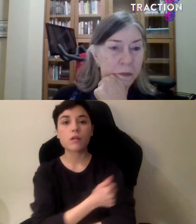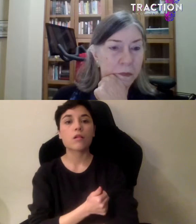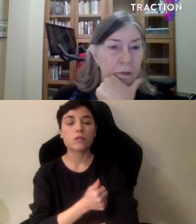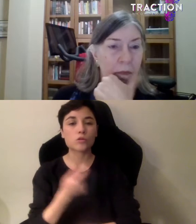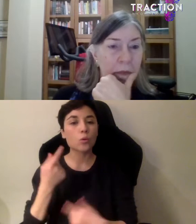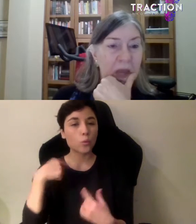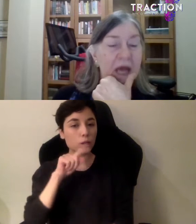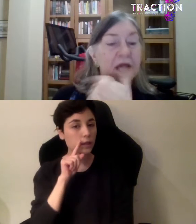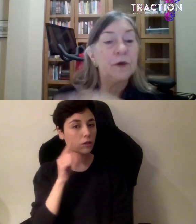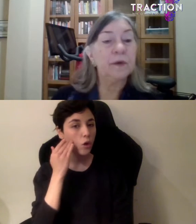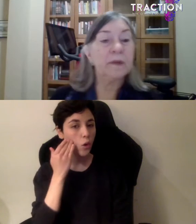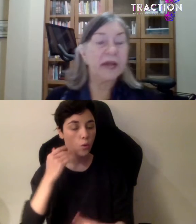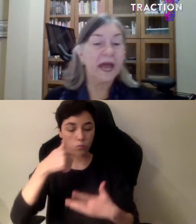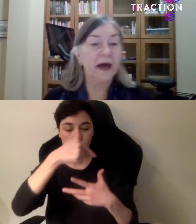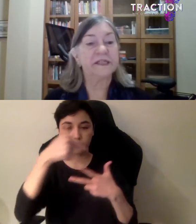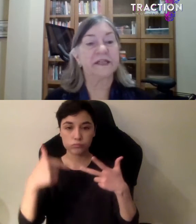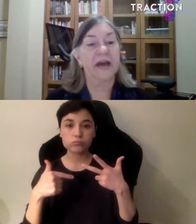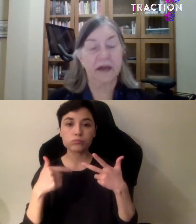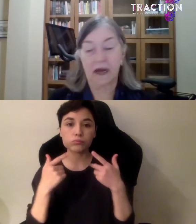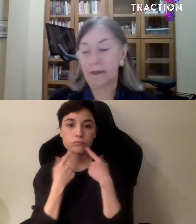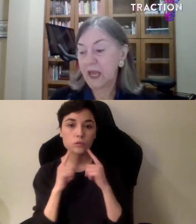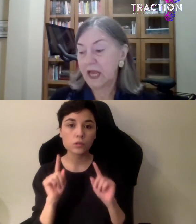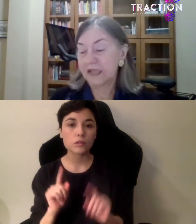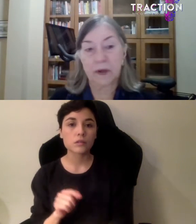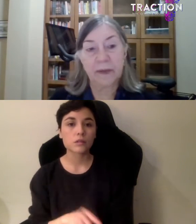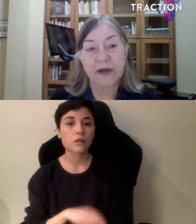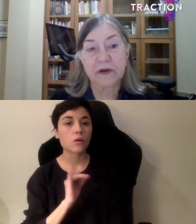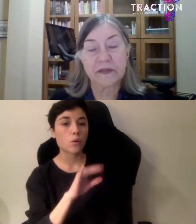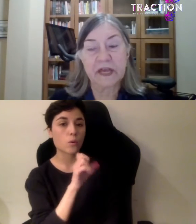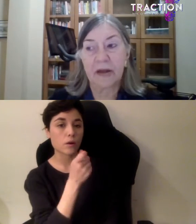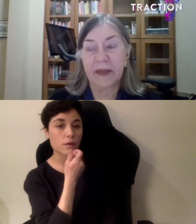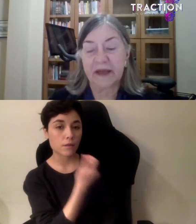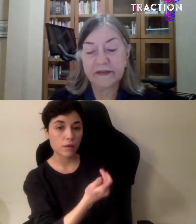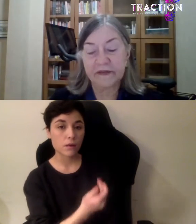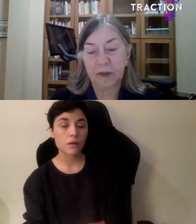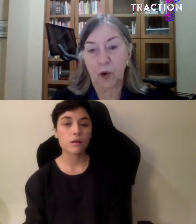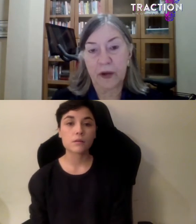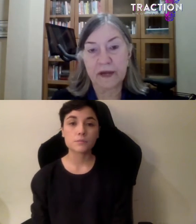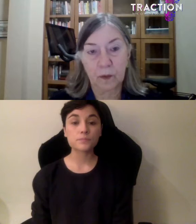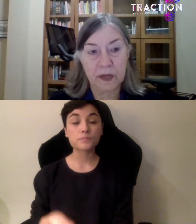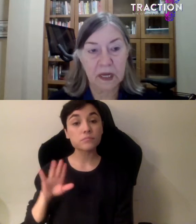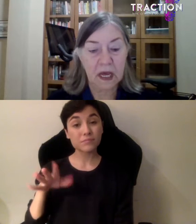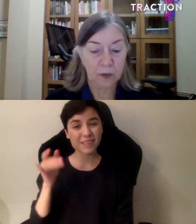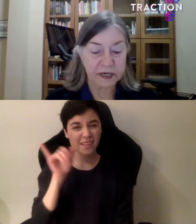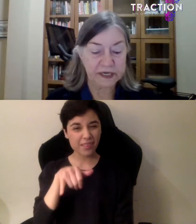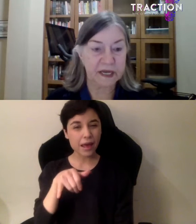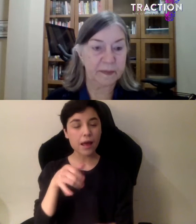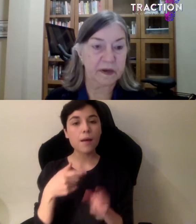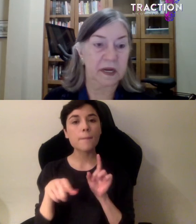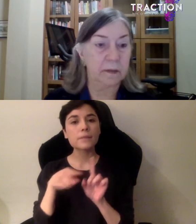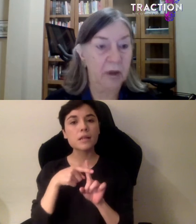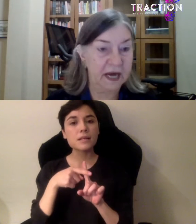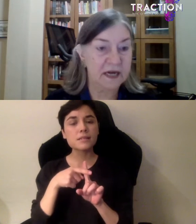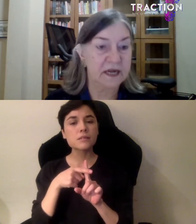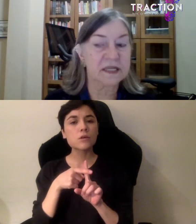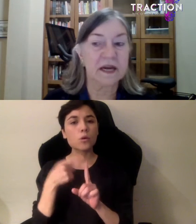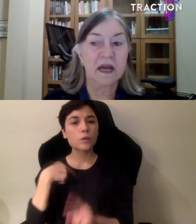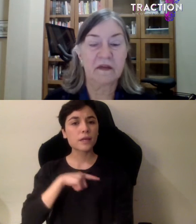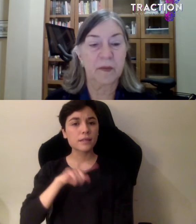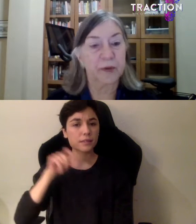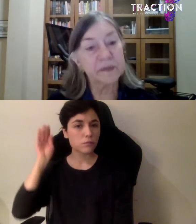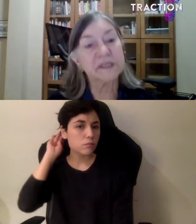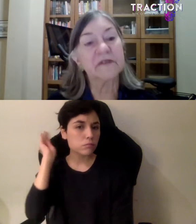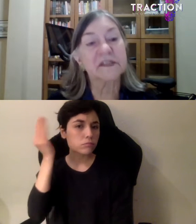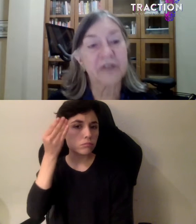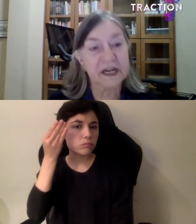Okay, great. Thank you. You know, we might add to that as well, Patrick. I think that the point that we need to keep in mind is